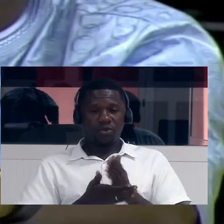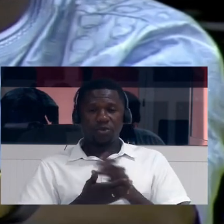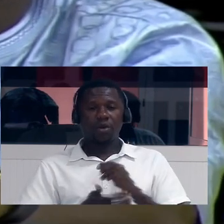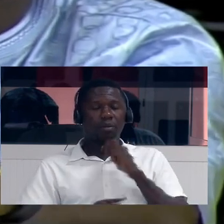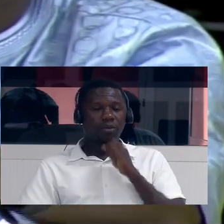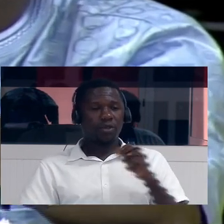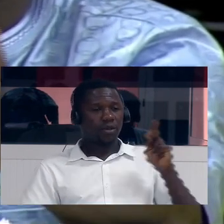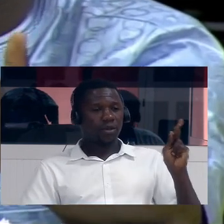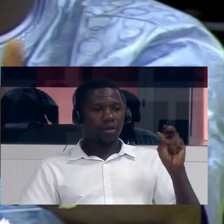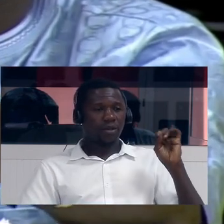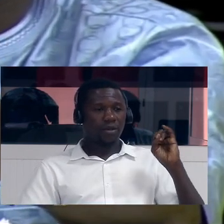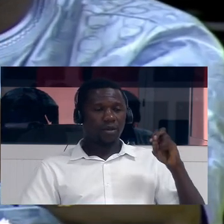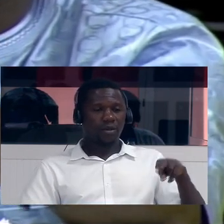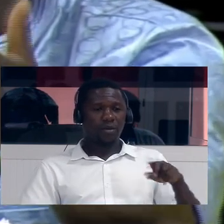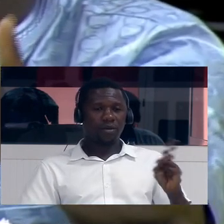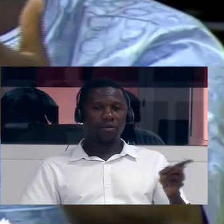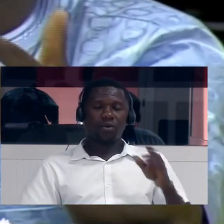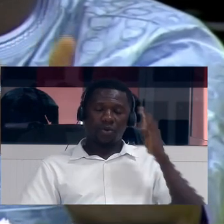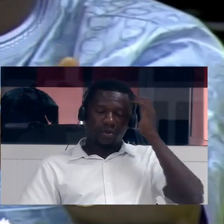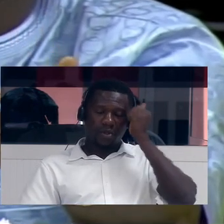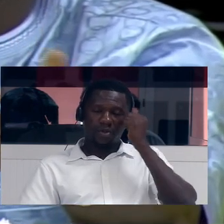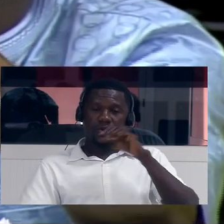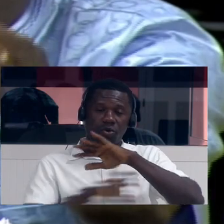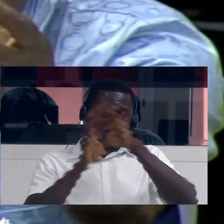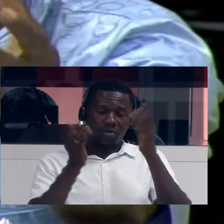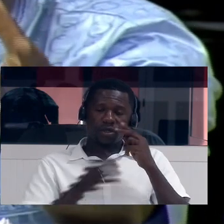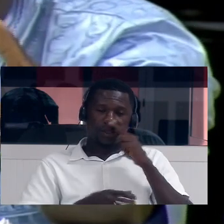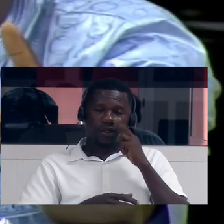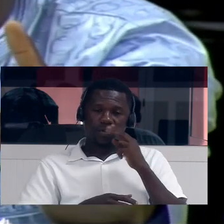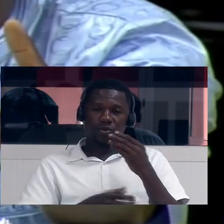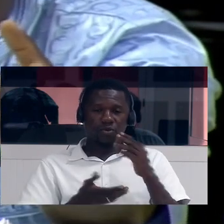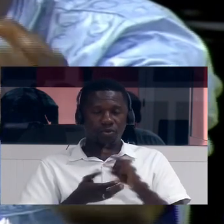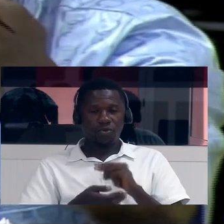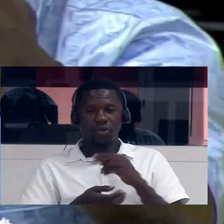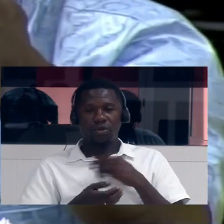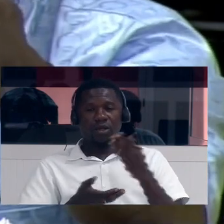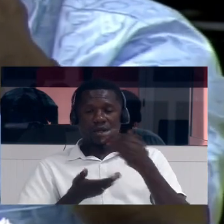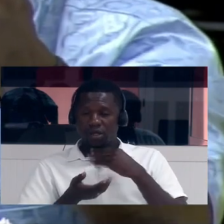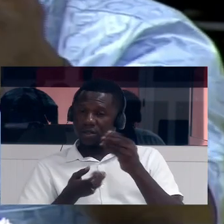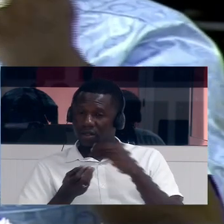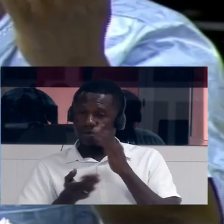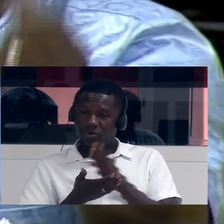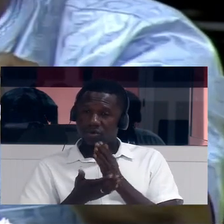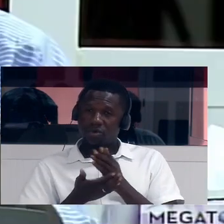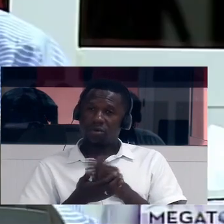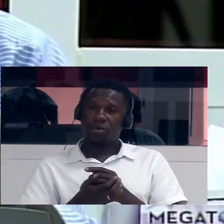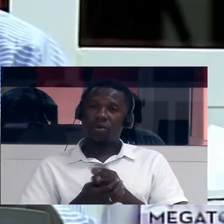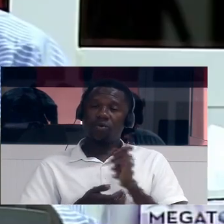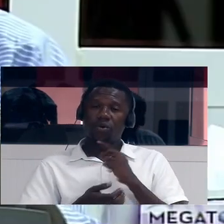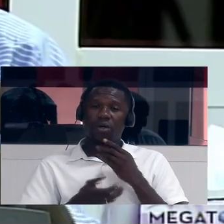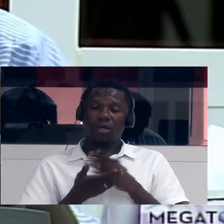would understand that all I am trying to do is to get the facts from you. What I would rather, if I